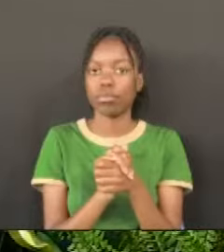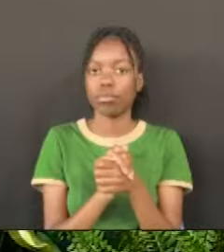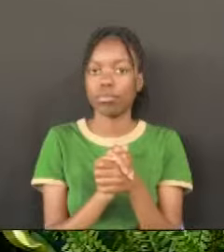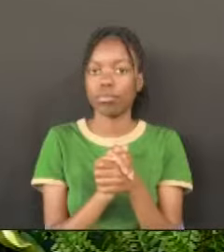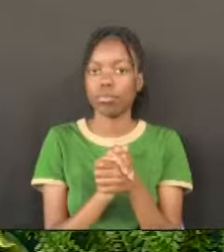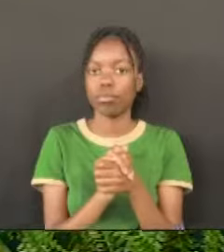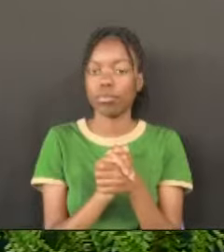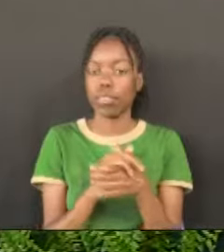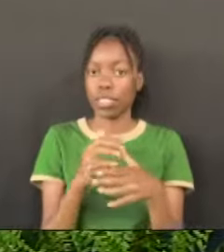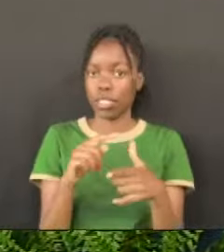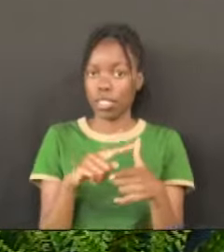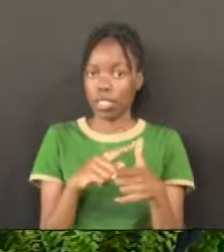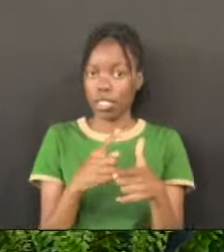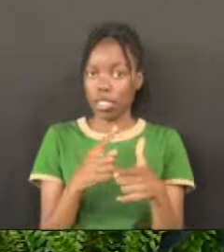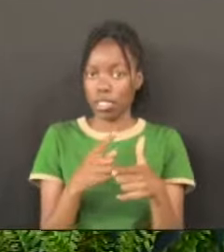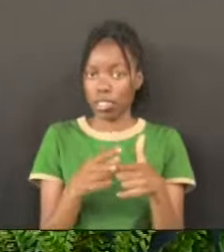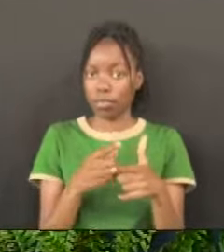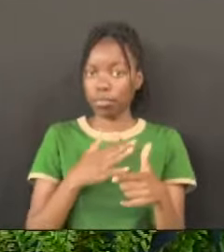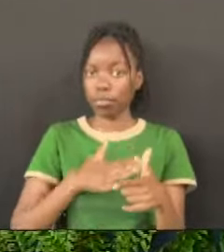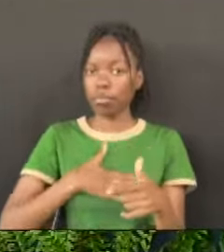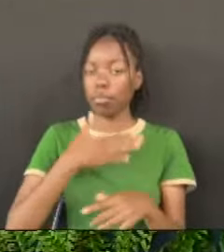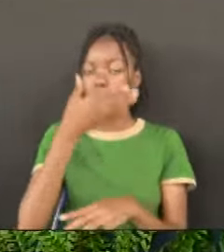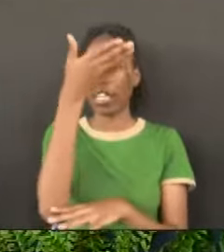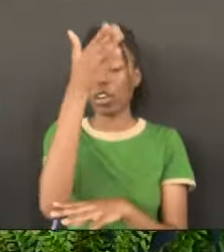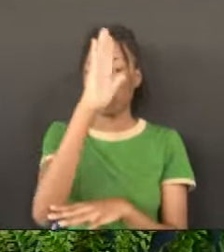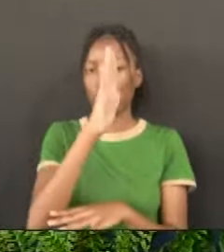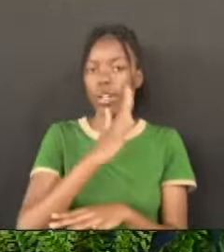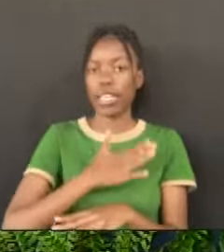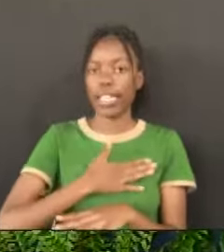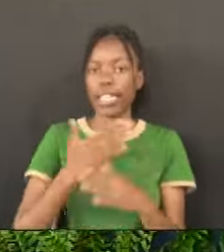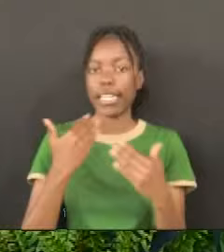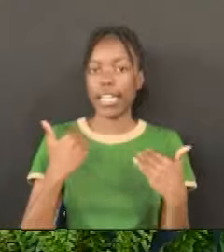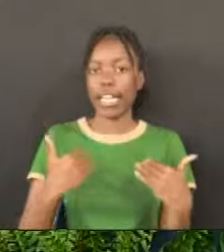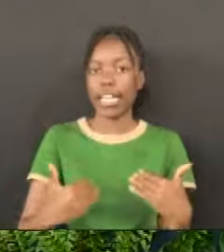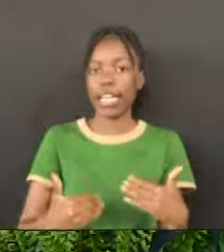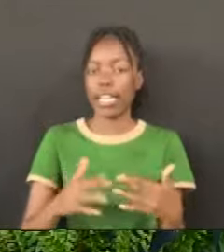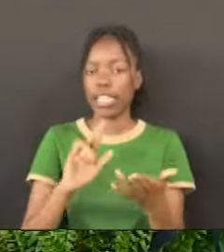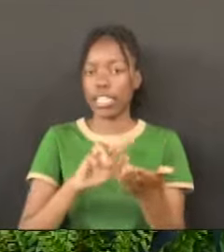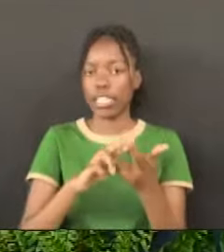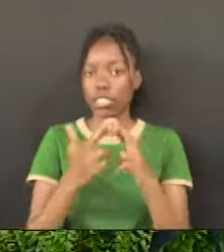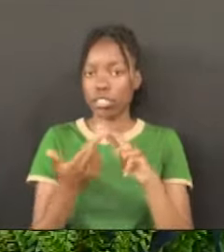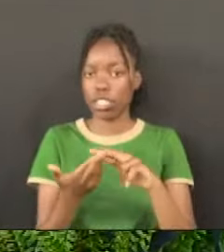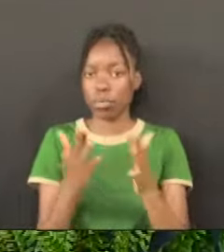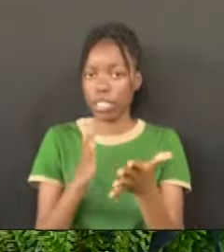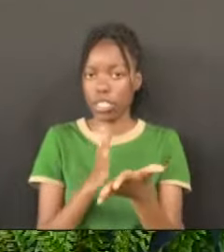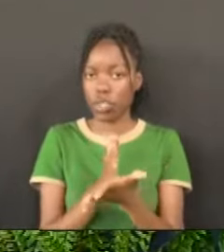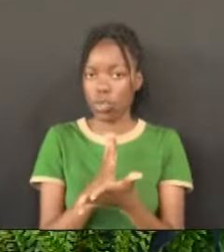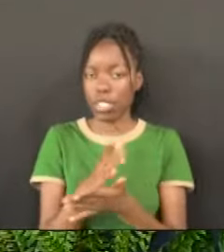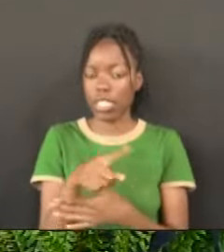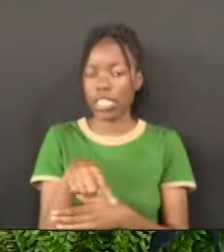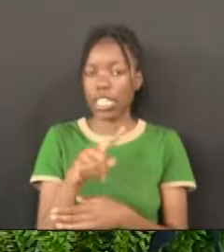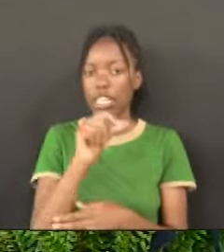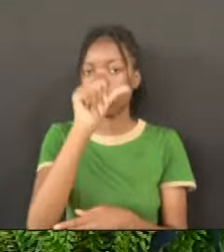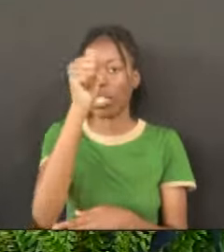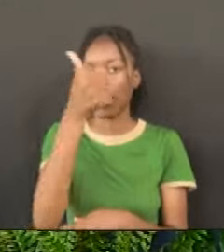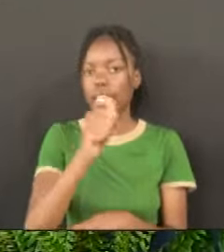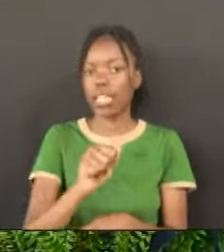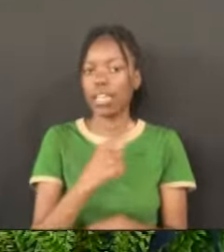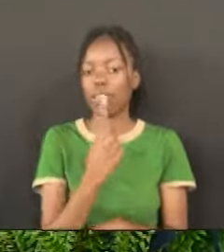The my God and I relationship ensures that we are never